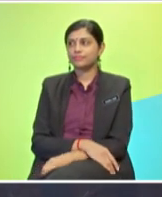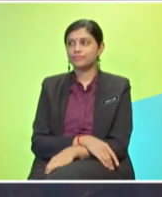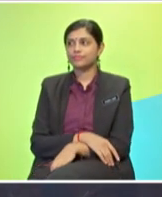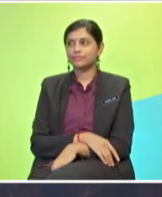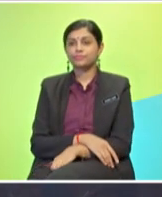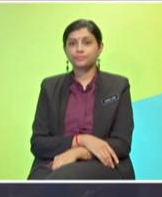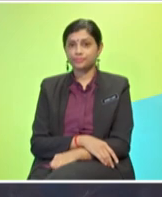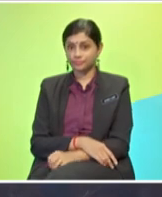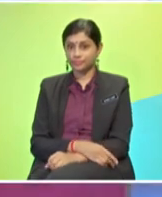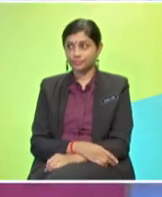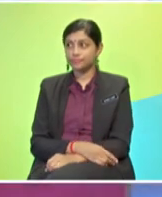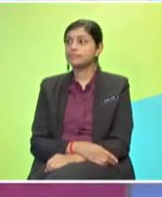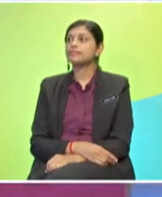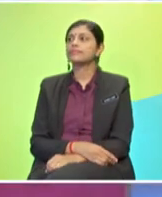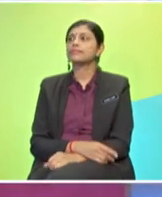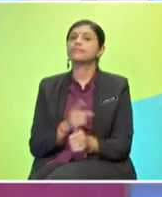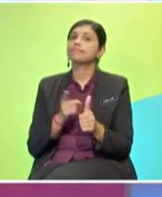repeat after me. Okay.